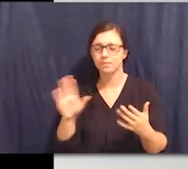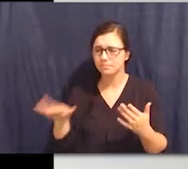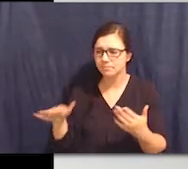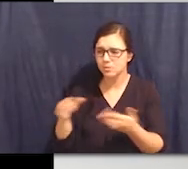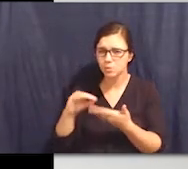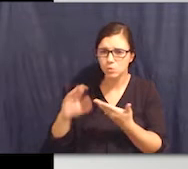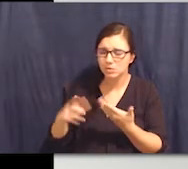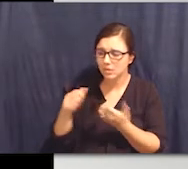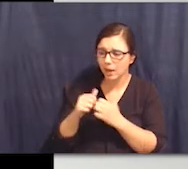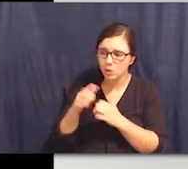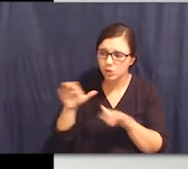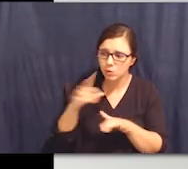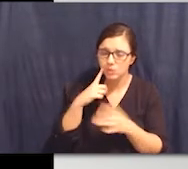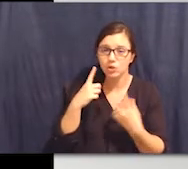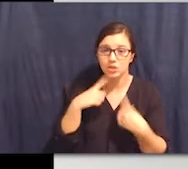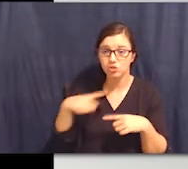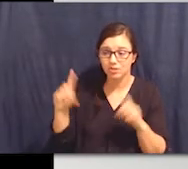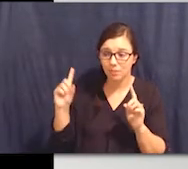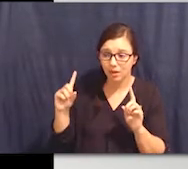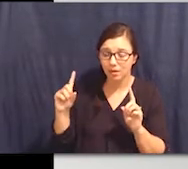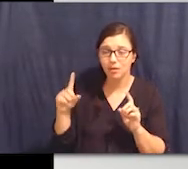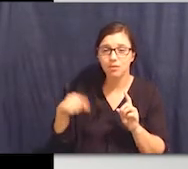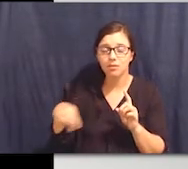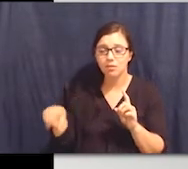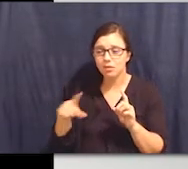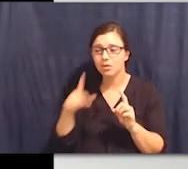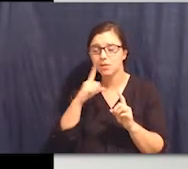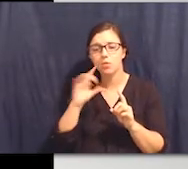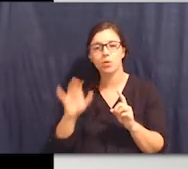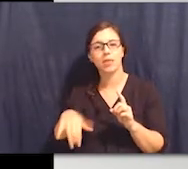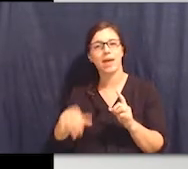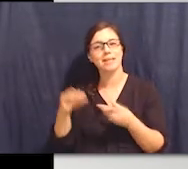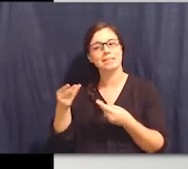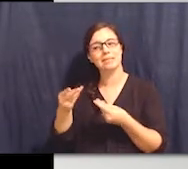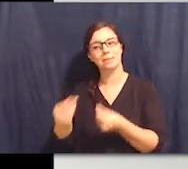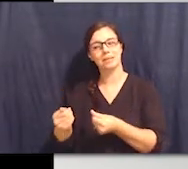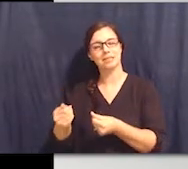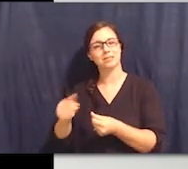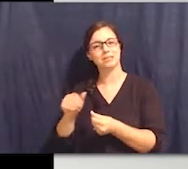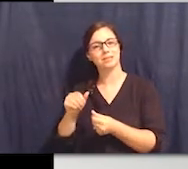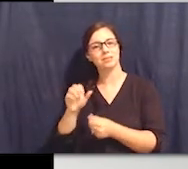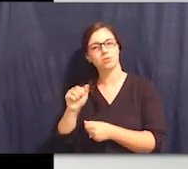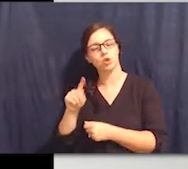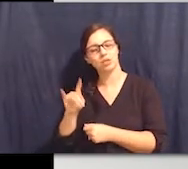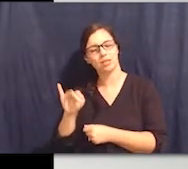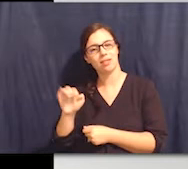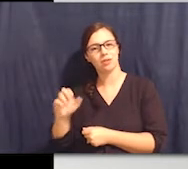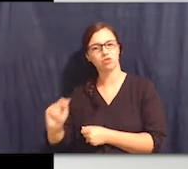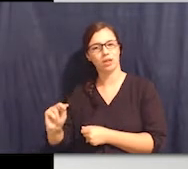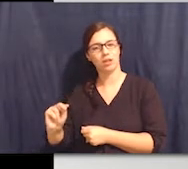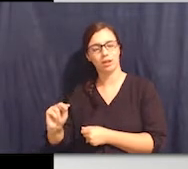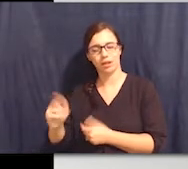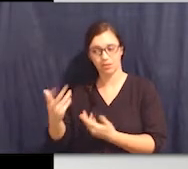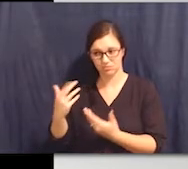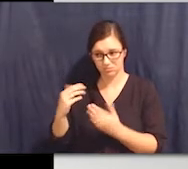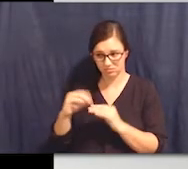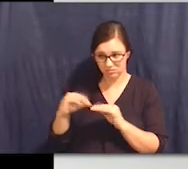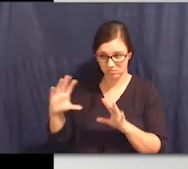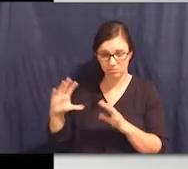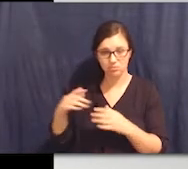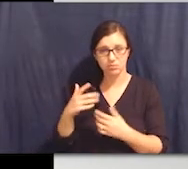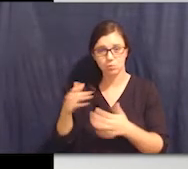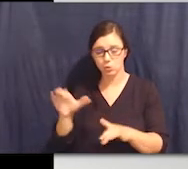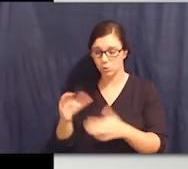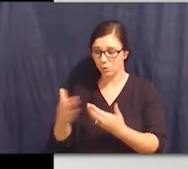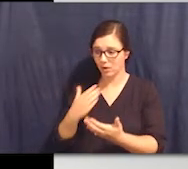doing in terms of achievement? How are they doing in terms of that seamless articulation? Are we doing what we need to be doing